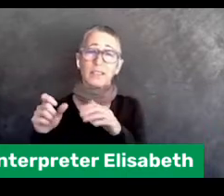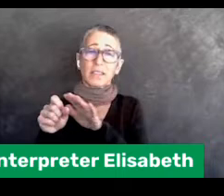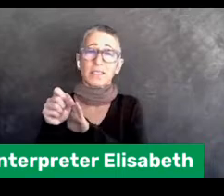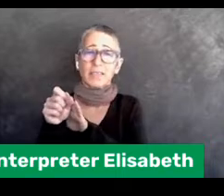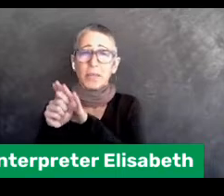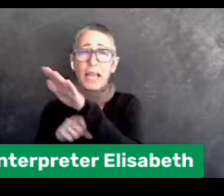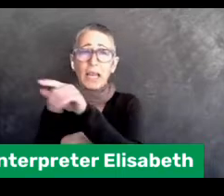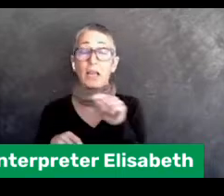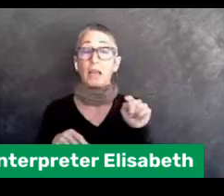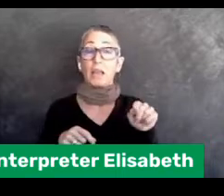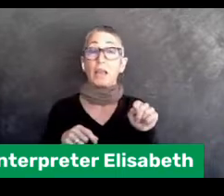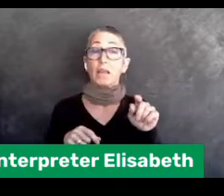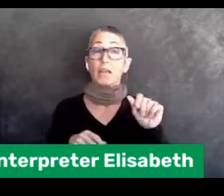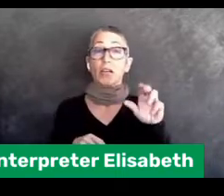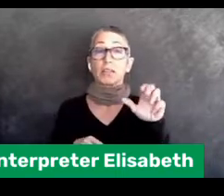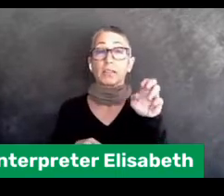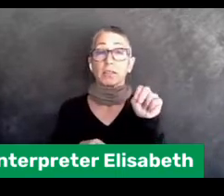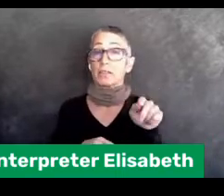of Austin there.